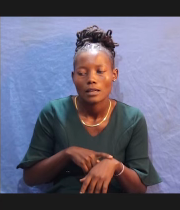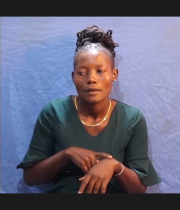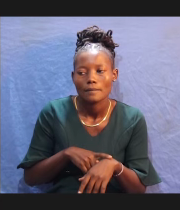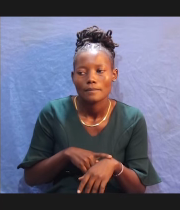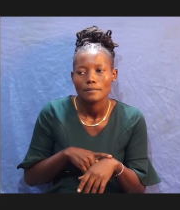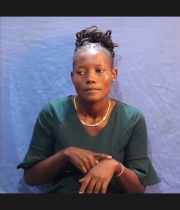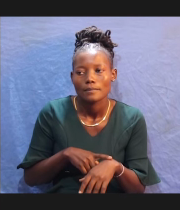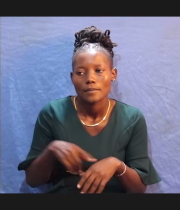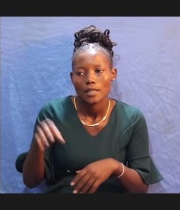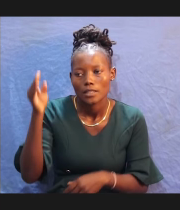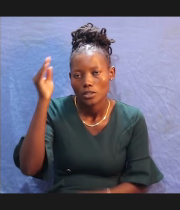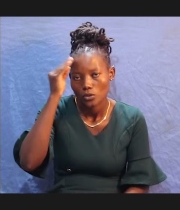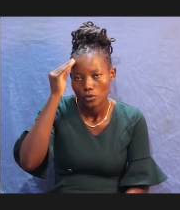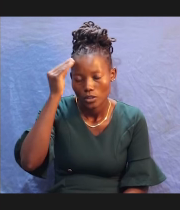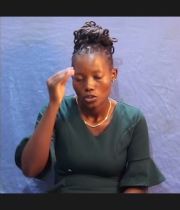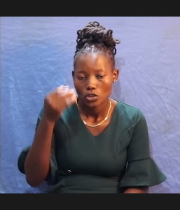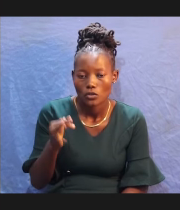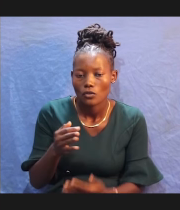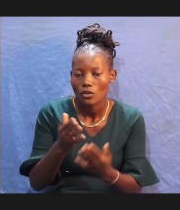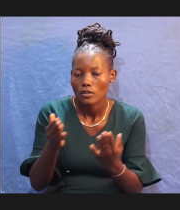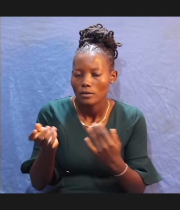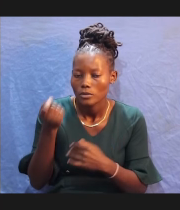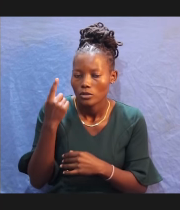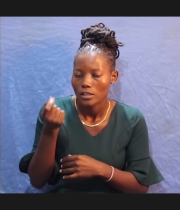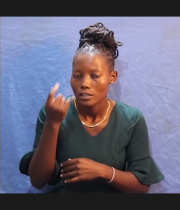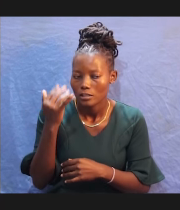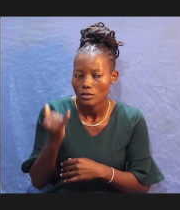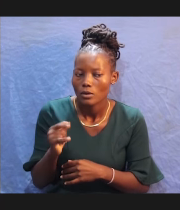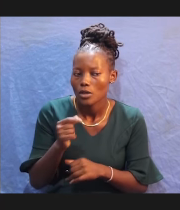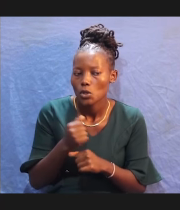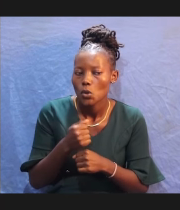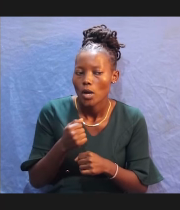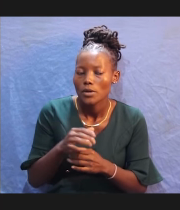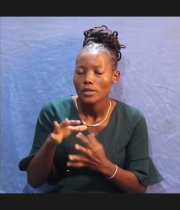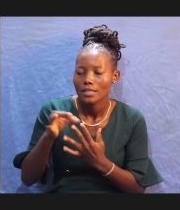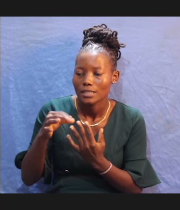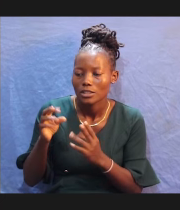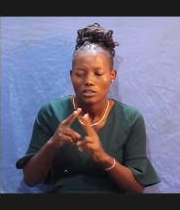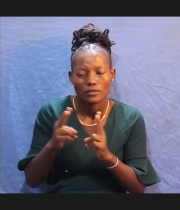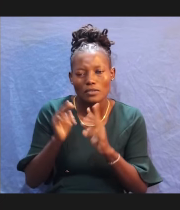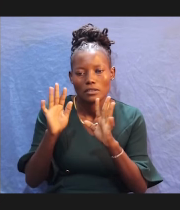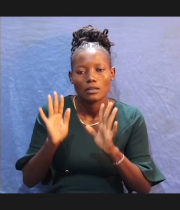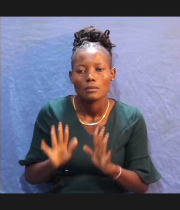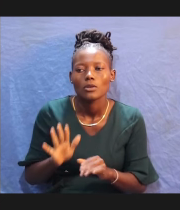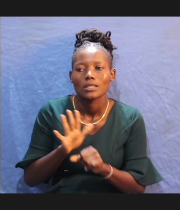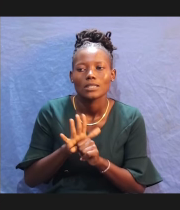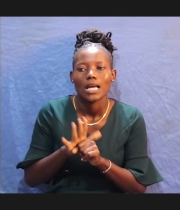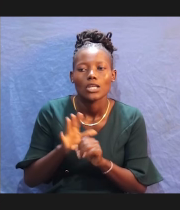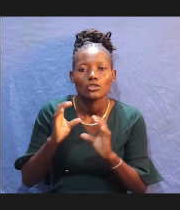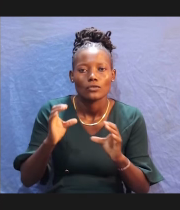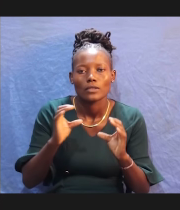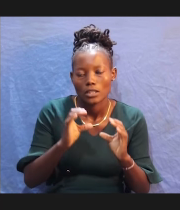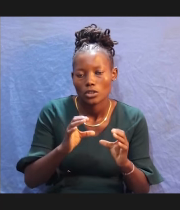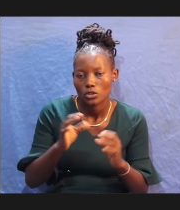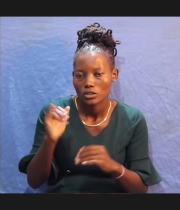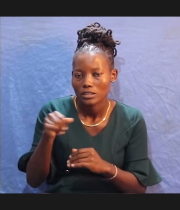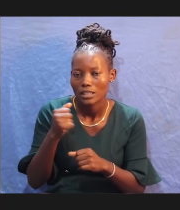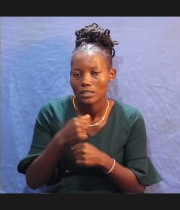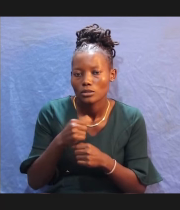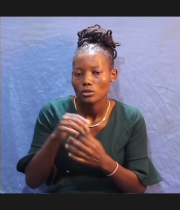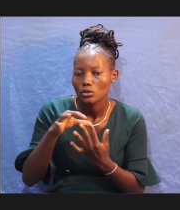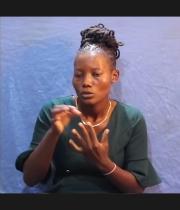So education for them to understand, why are you doing this? It's very important. Most of the coaches, they just do the selection. They